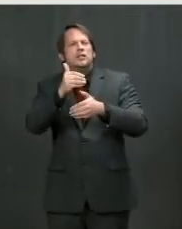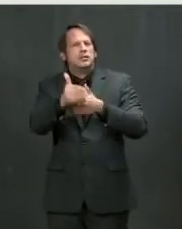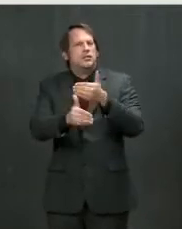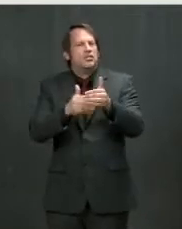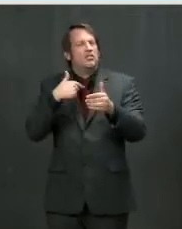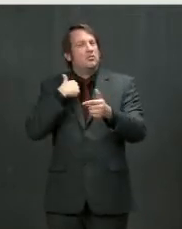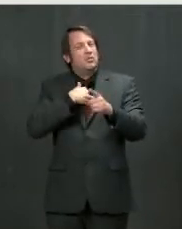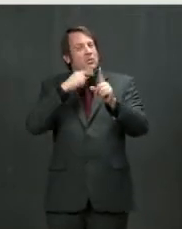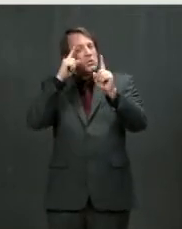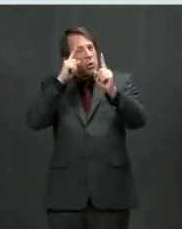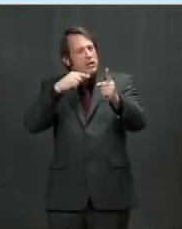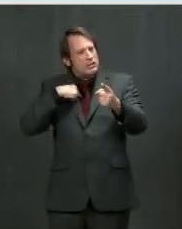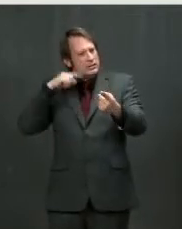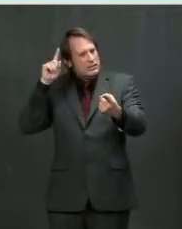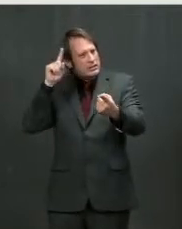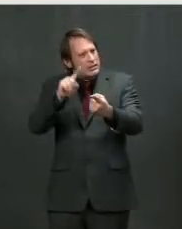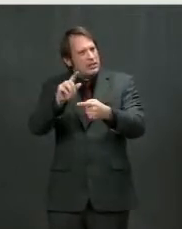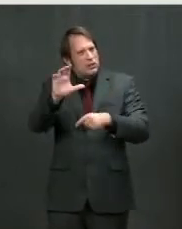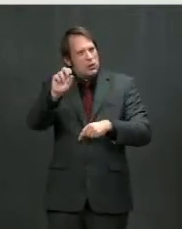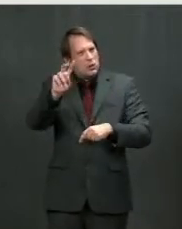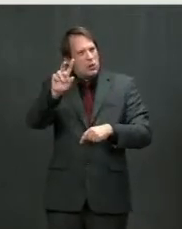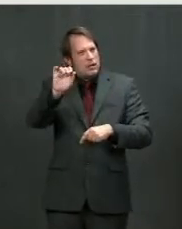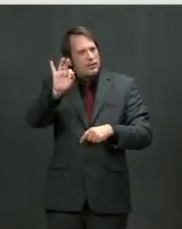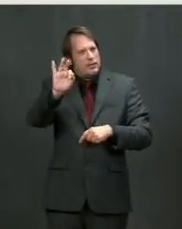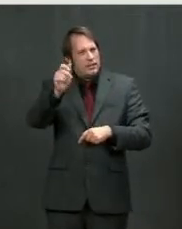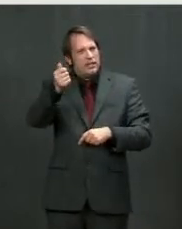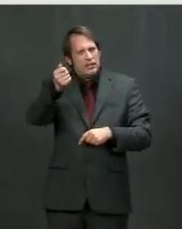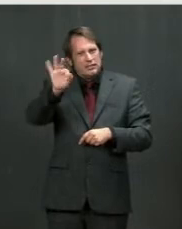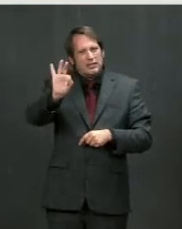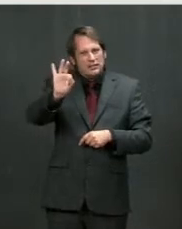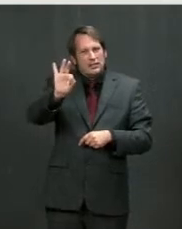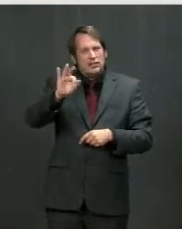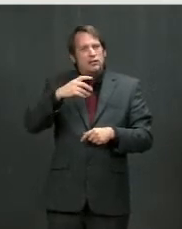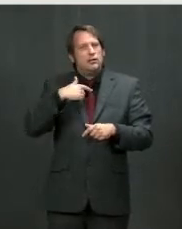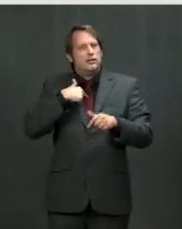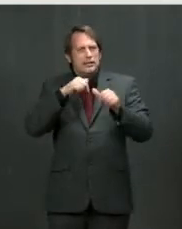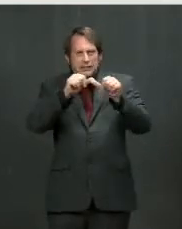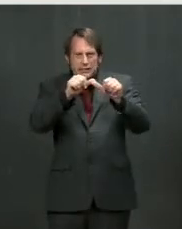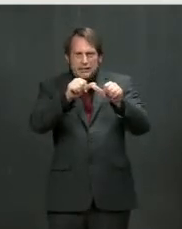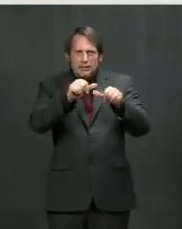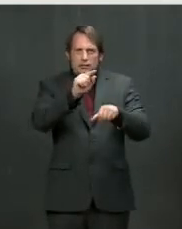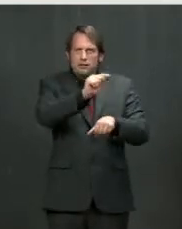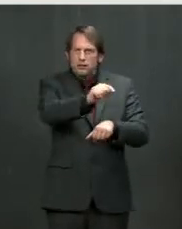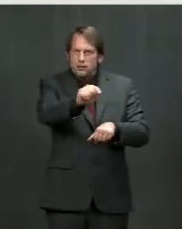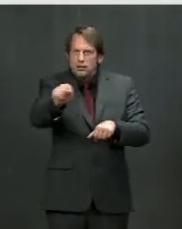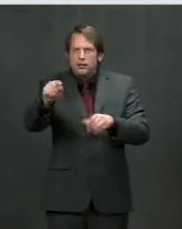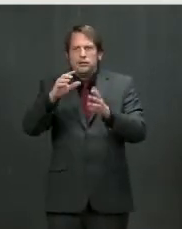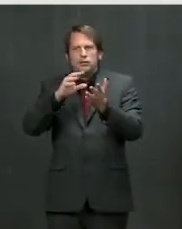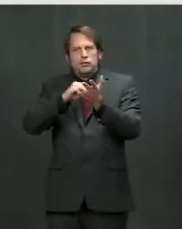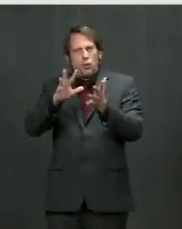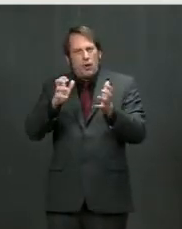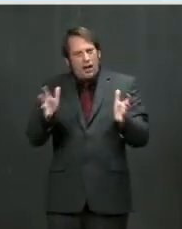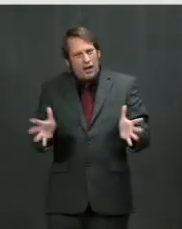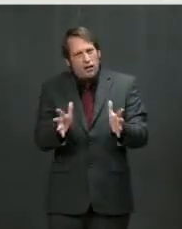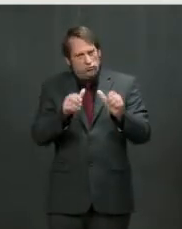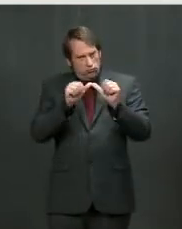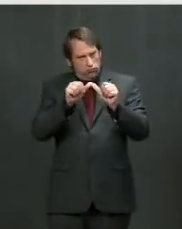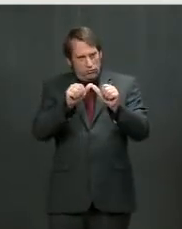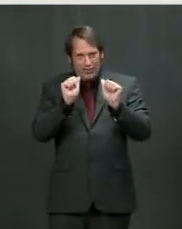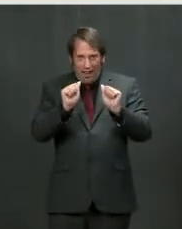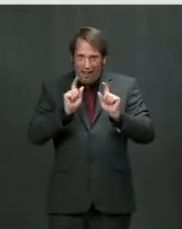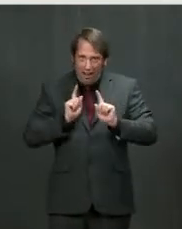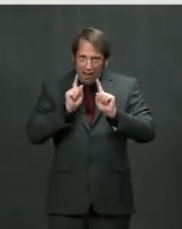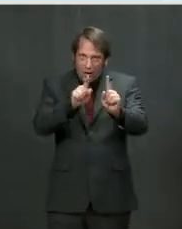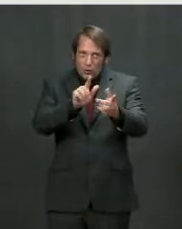importantly, to keep schools open and students engaged in in-person learning. To this end, I'm pleased to report